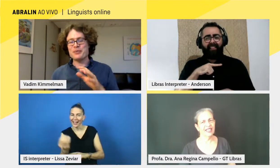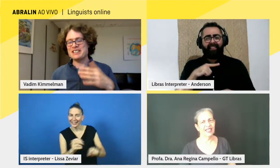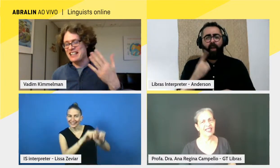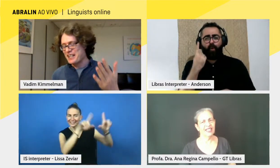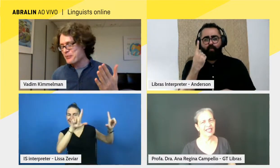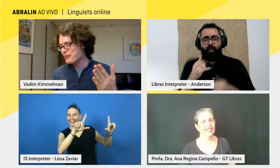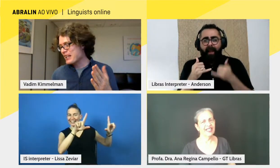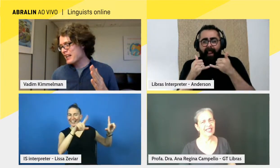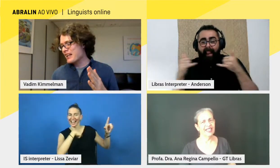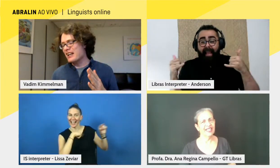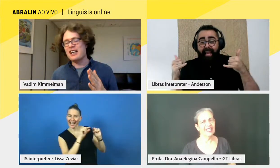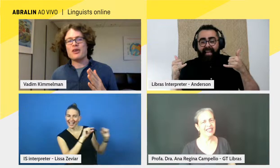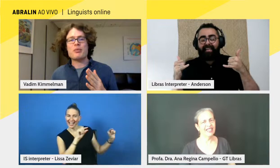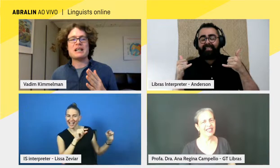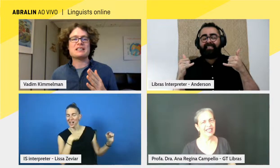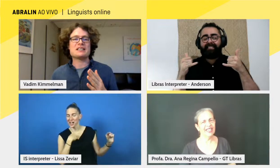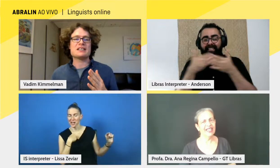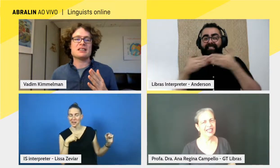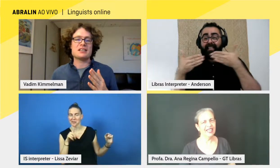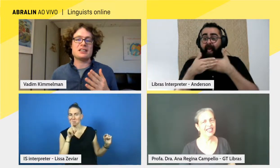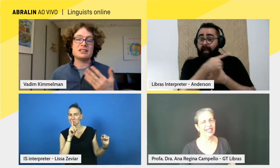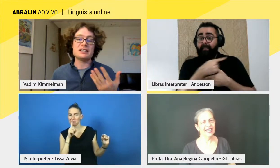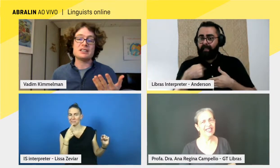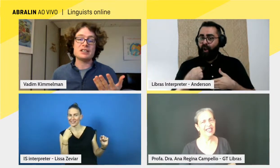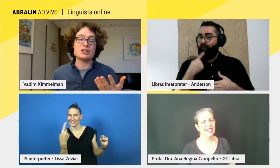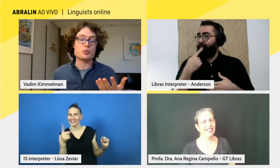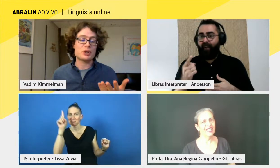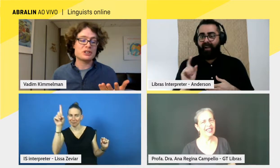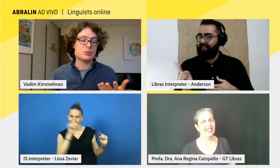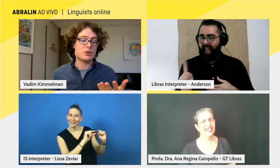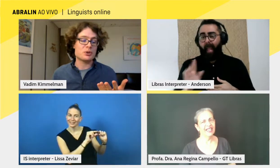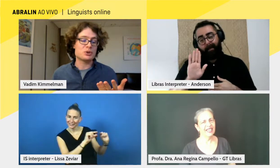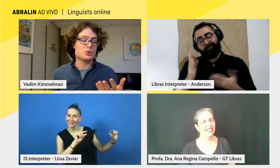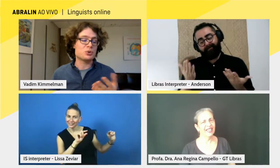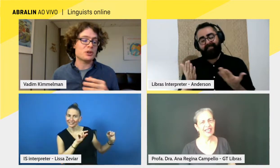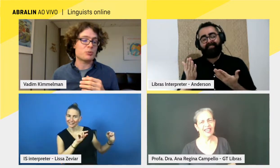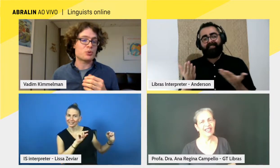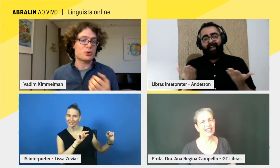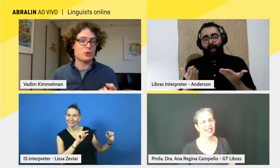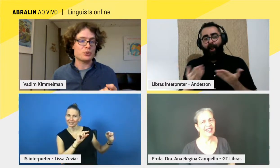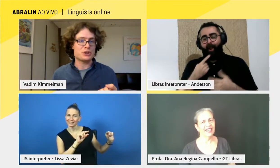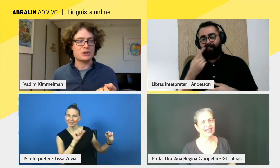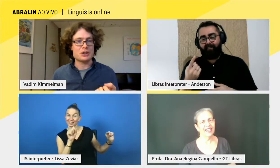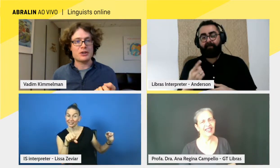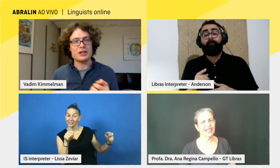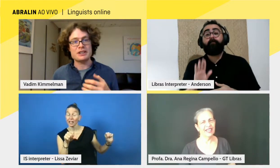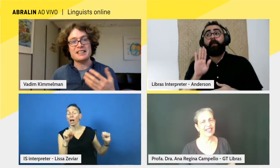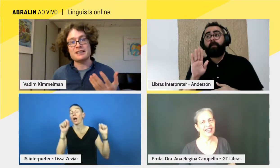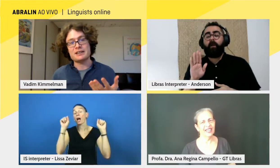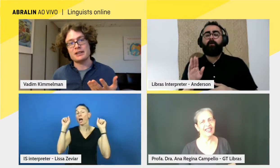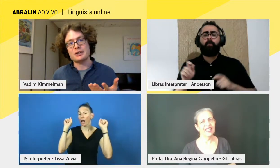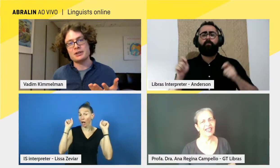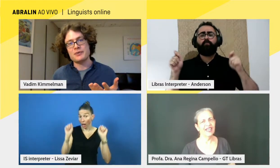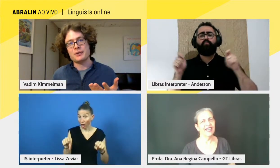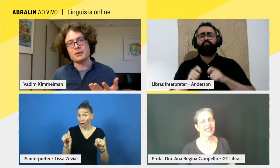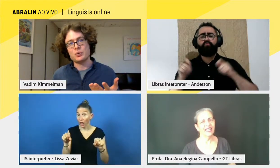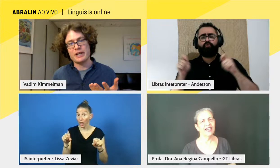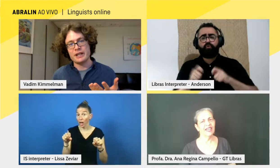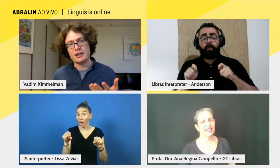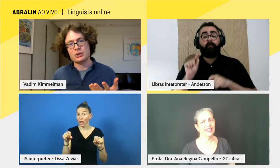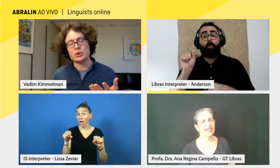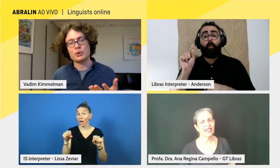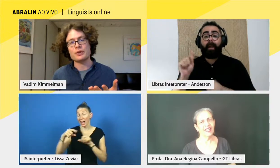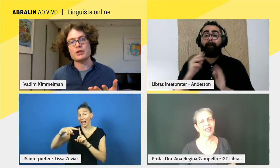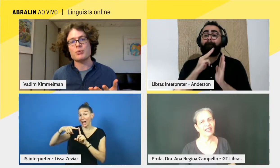didn't say, but indeed it is possible to approach the data in a